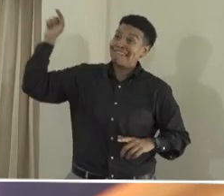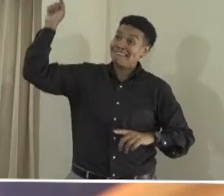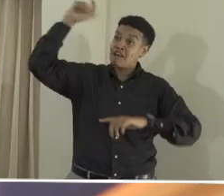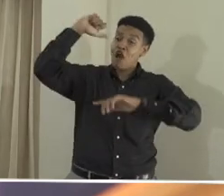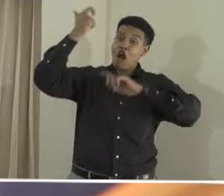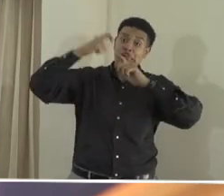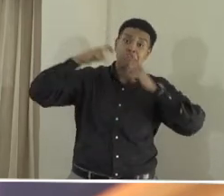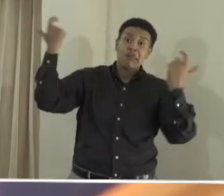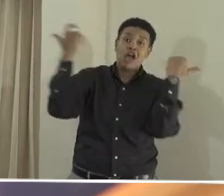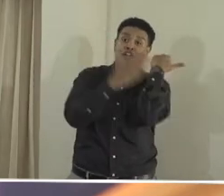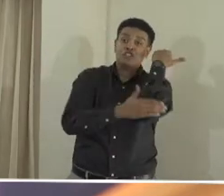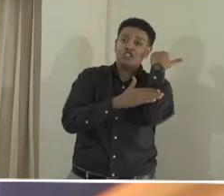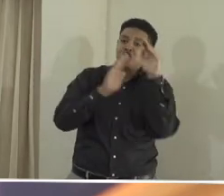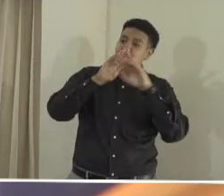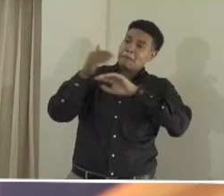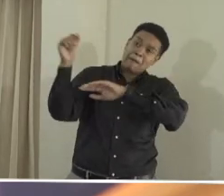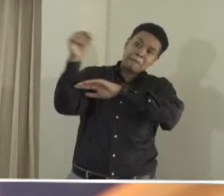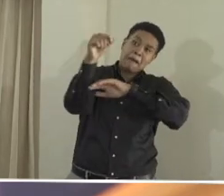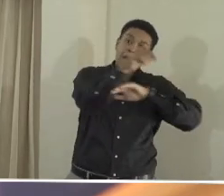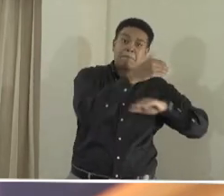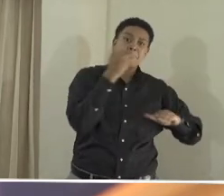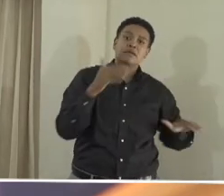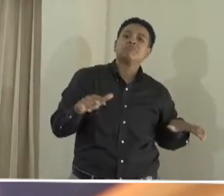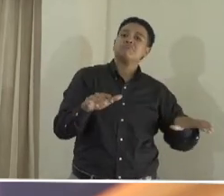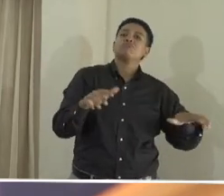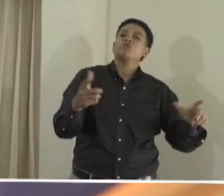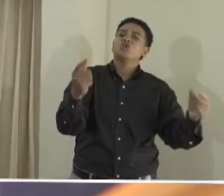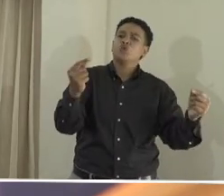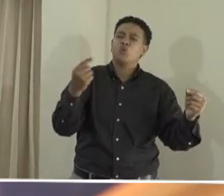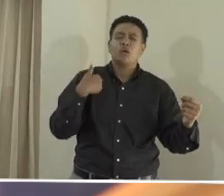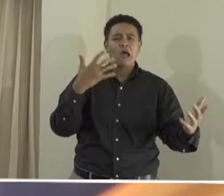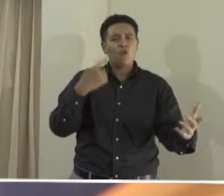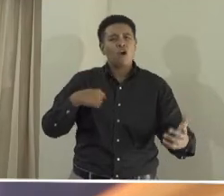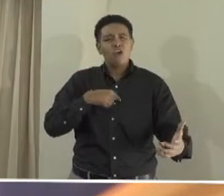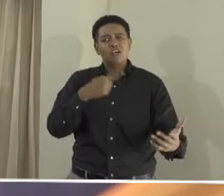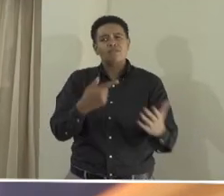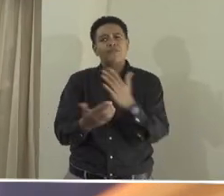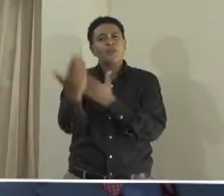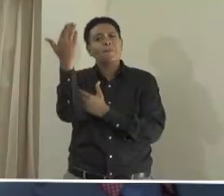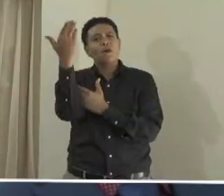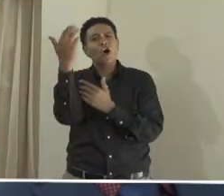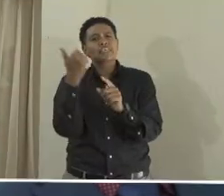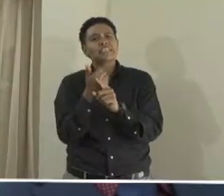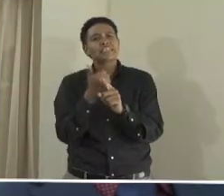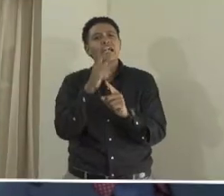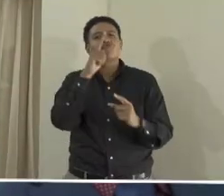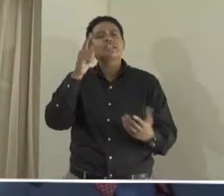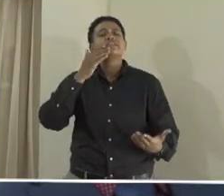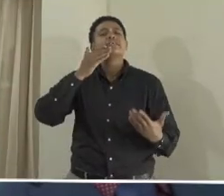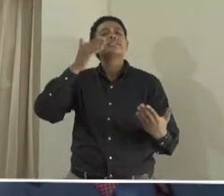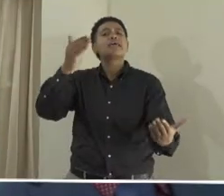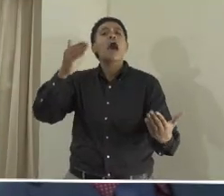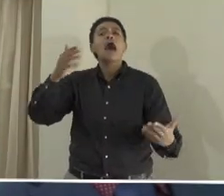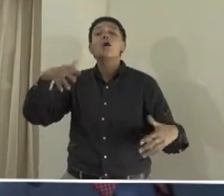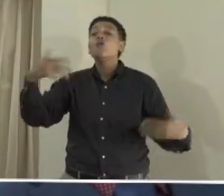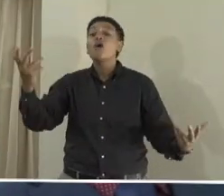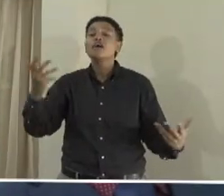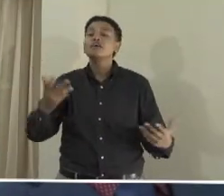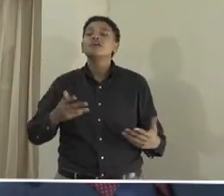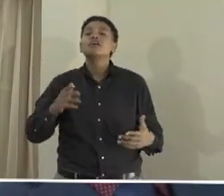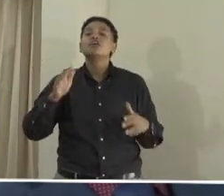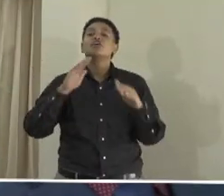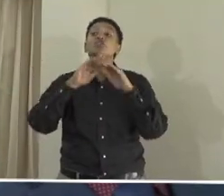the large countries in the world. And I want us to this morning thank